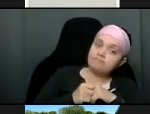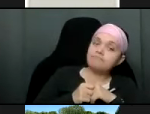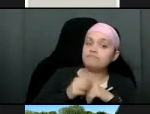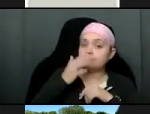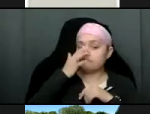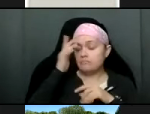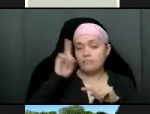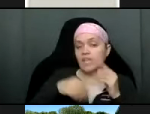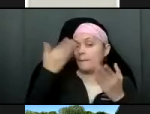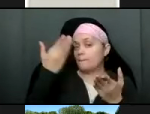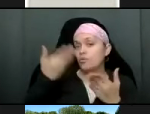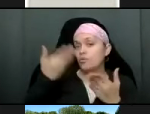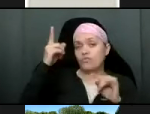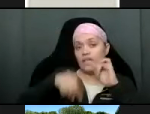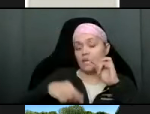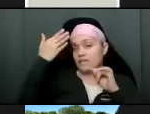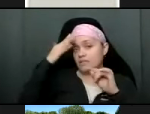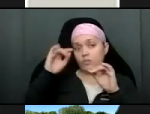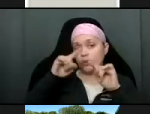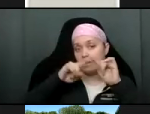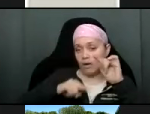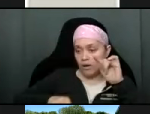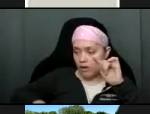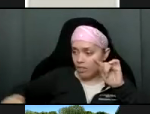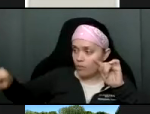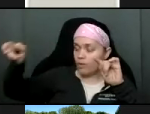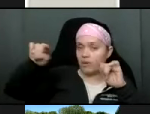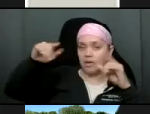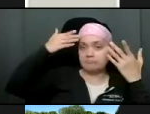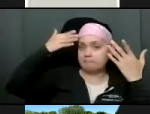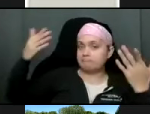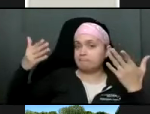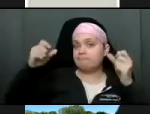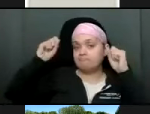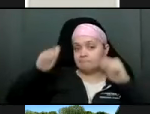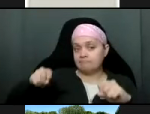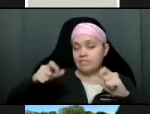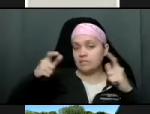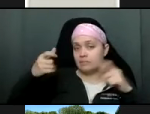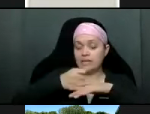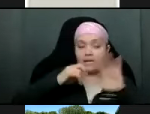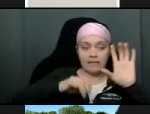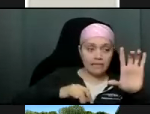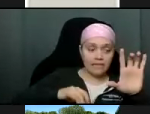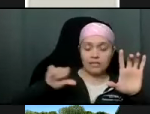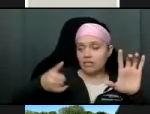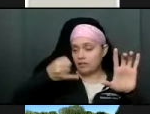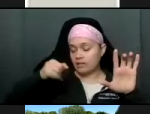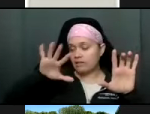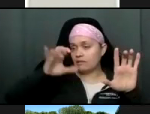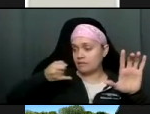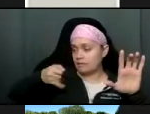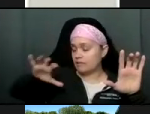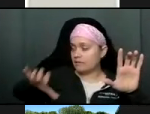Now you can't prove it because no one went all the way around. It could be there's a big island here, another island, or